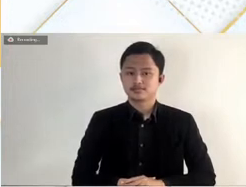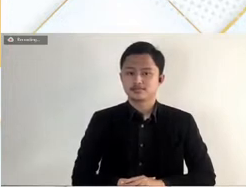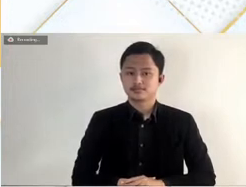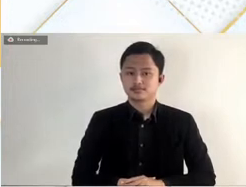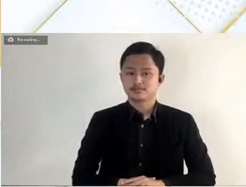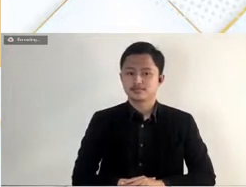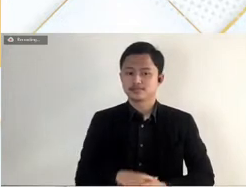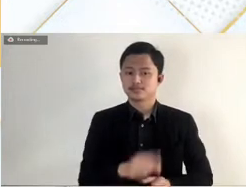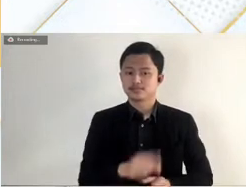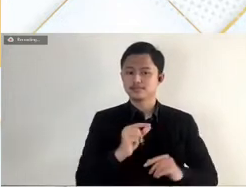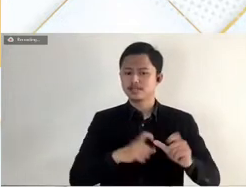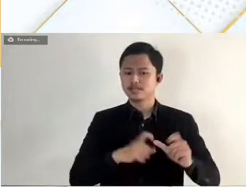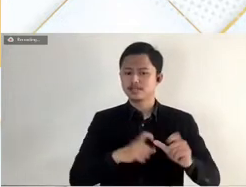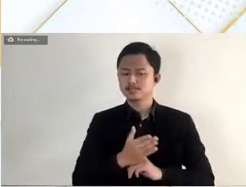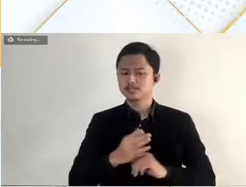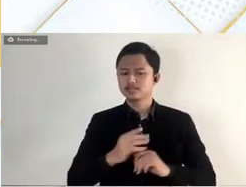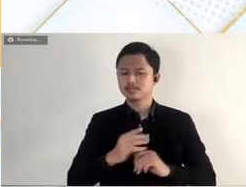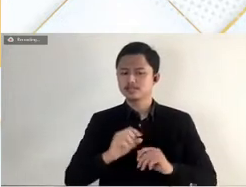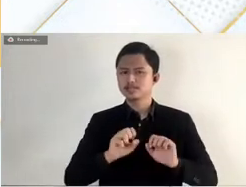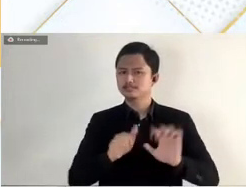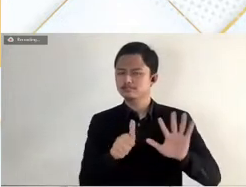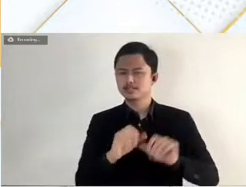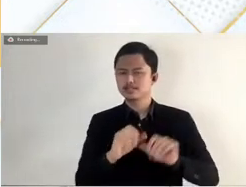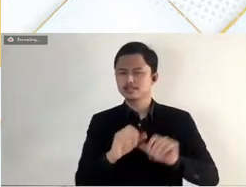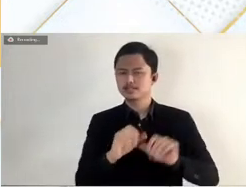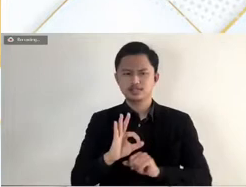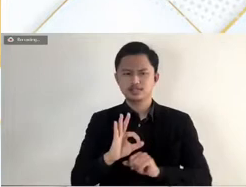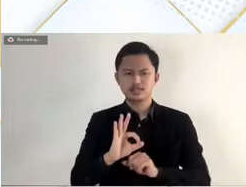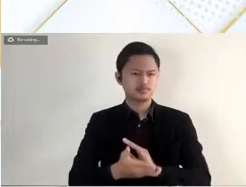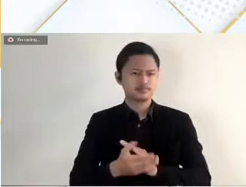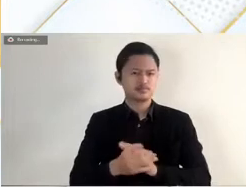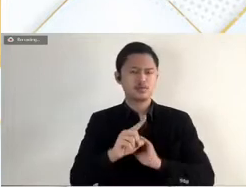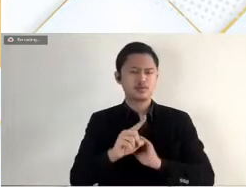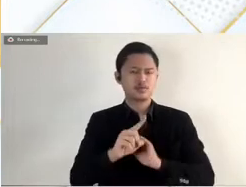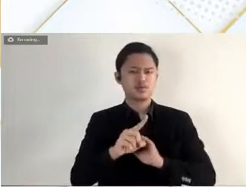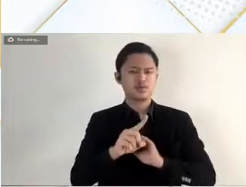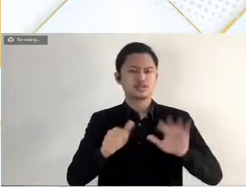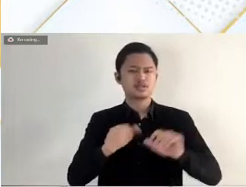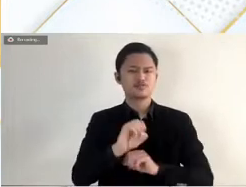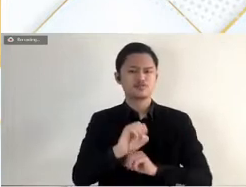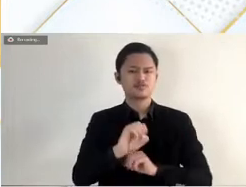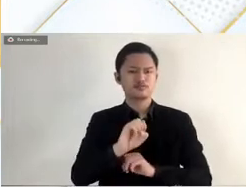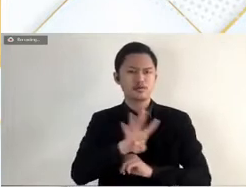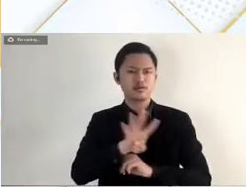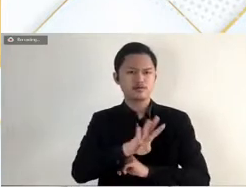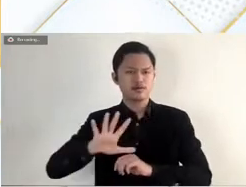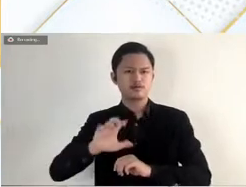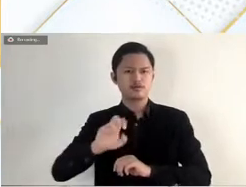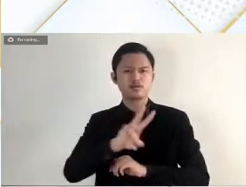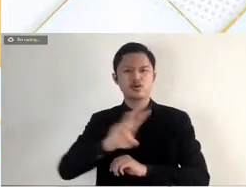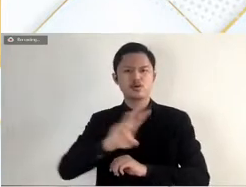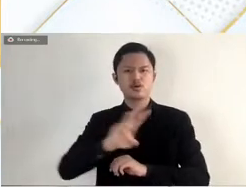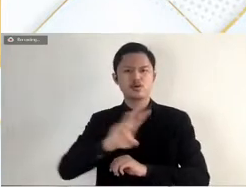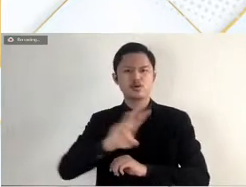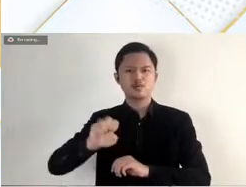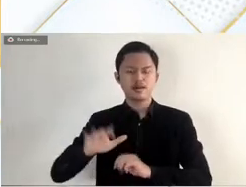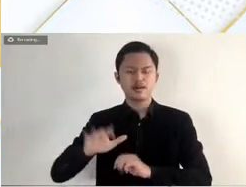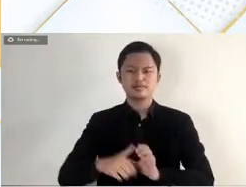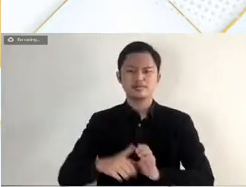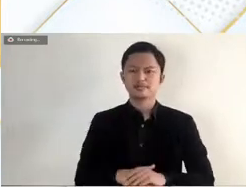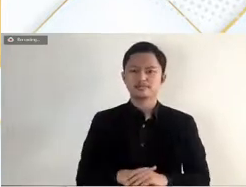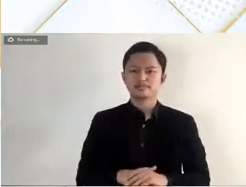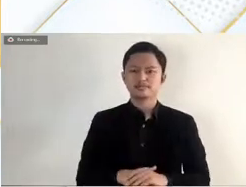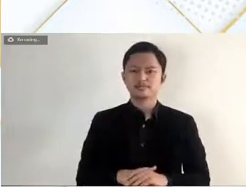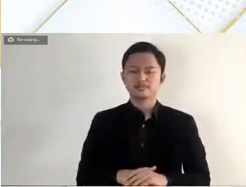ARES 60/180 and Security Council Resolution 1645 of 2005.